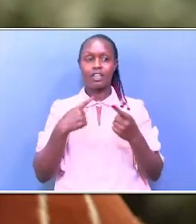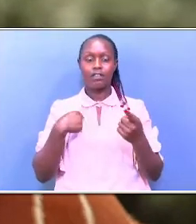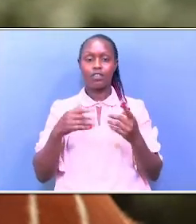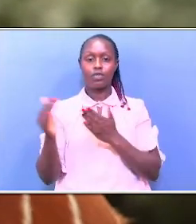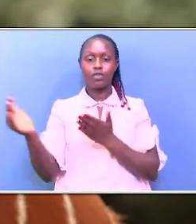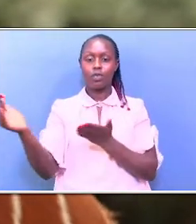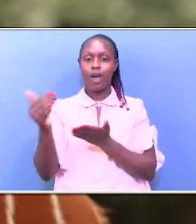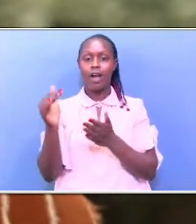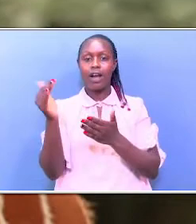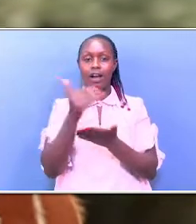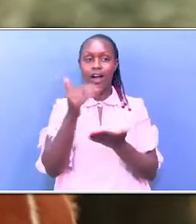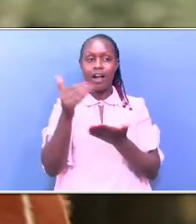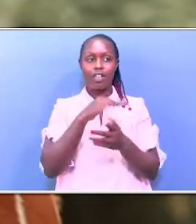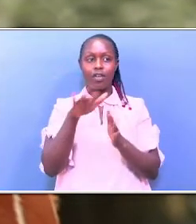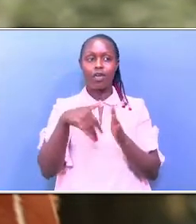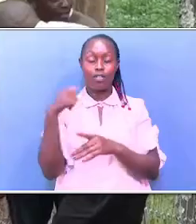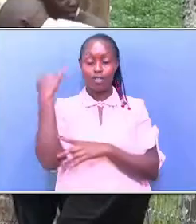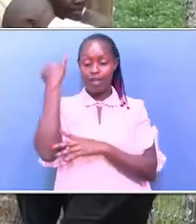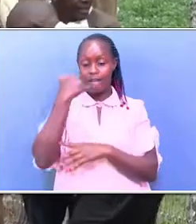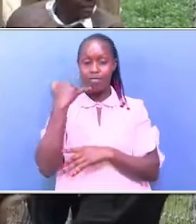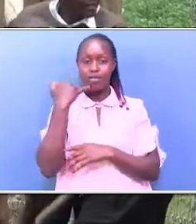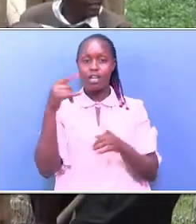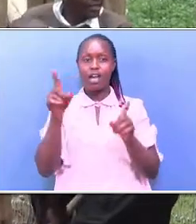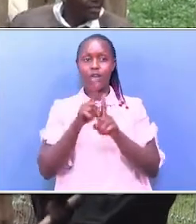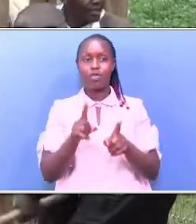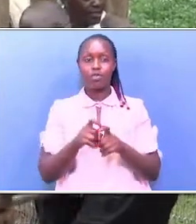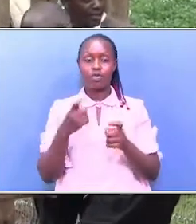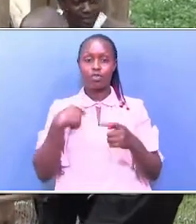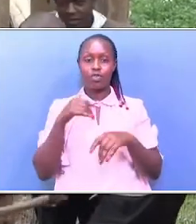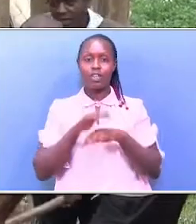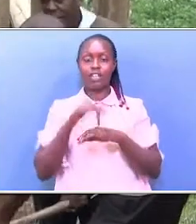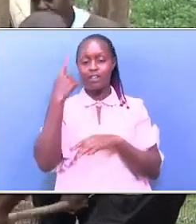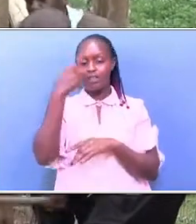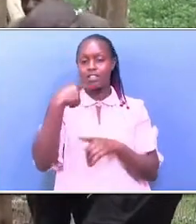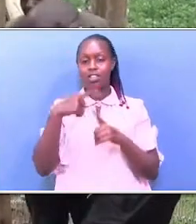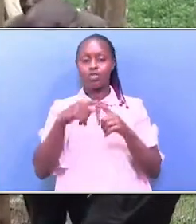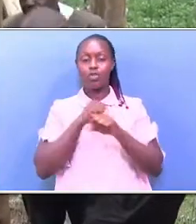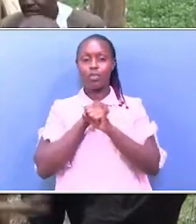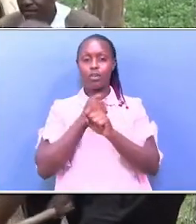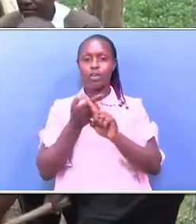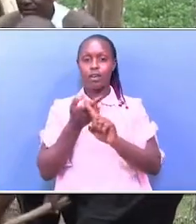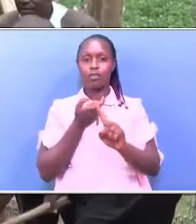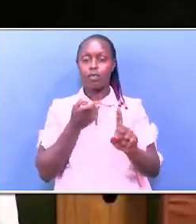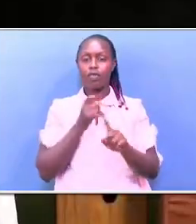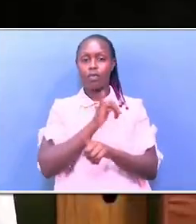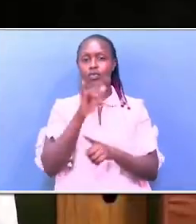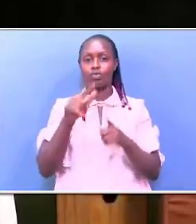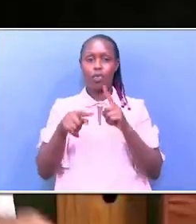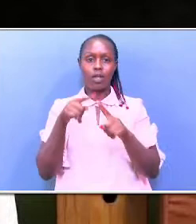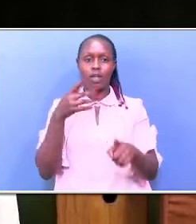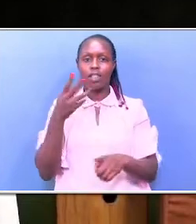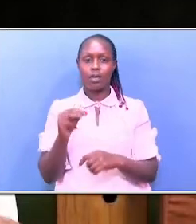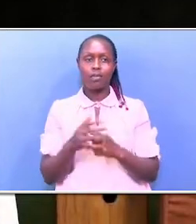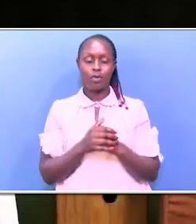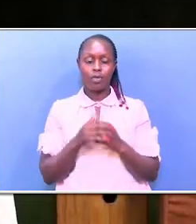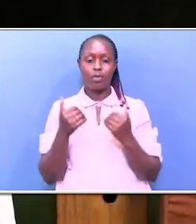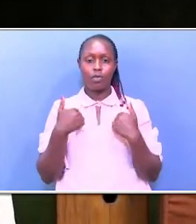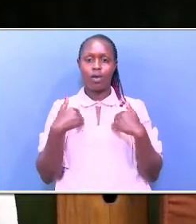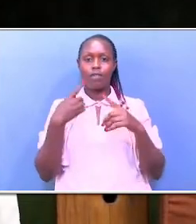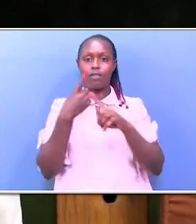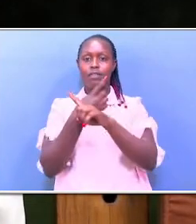the images and at the same time erecting fences to protect them from poachers. We have several